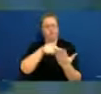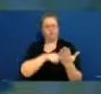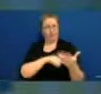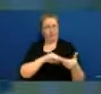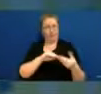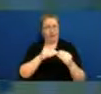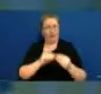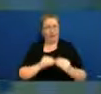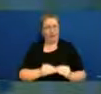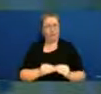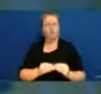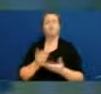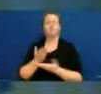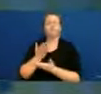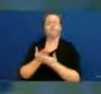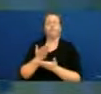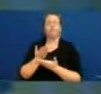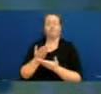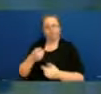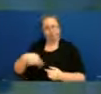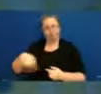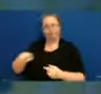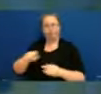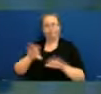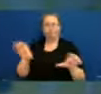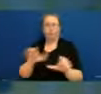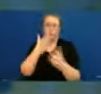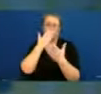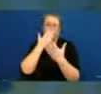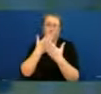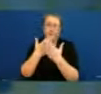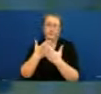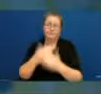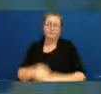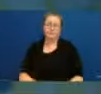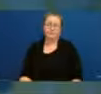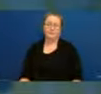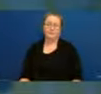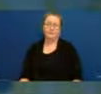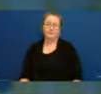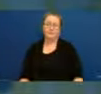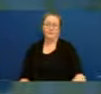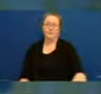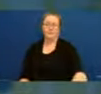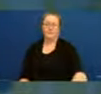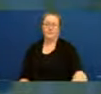these numbers tell us that we're doing a really good job at that.